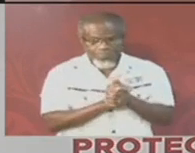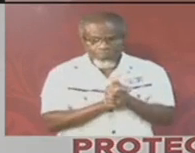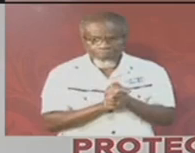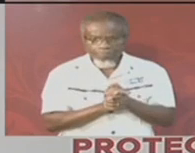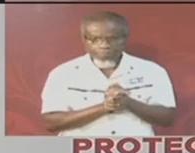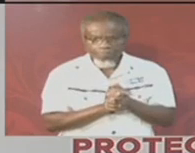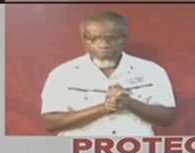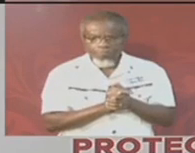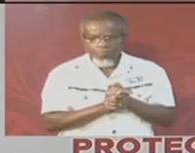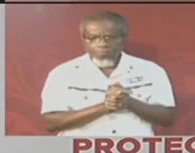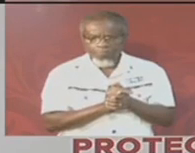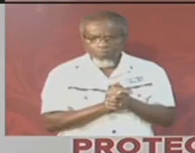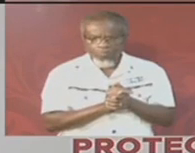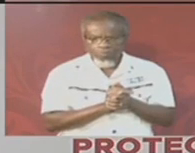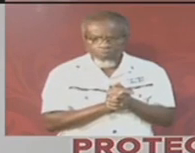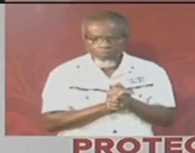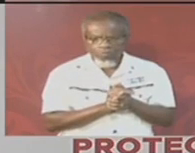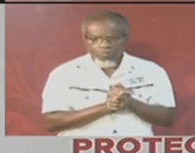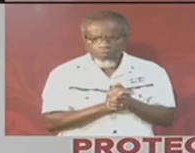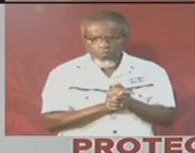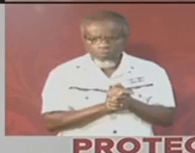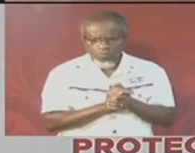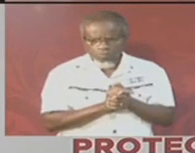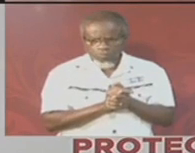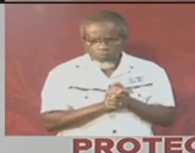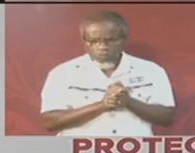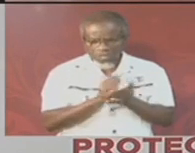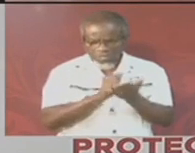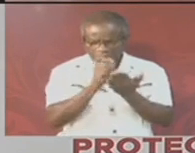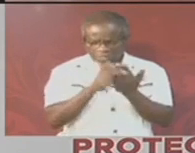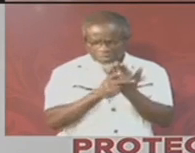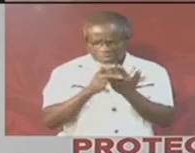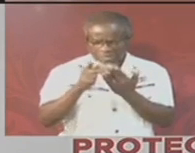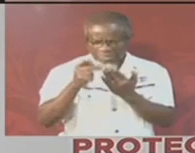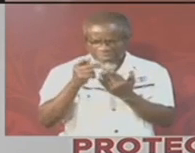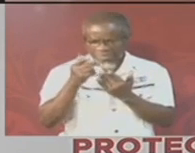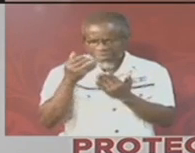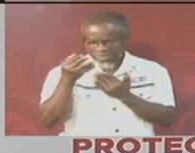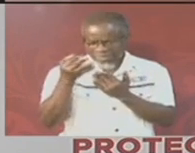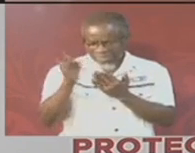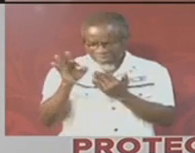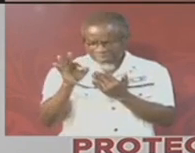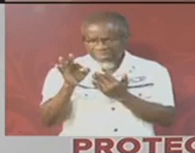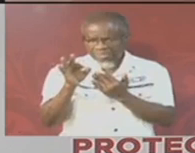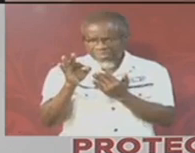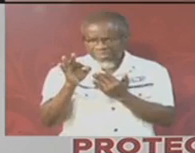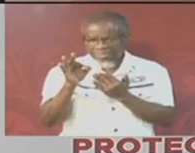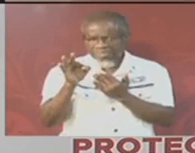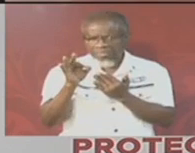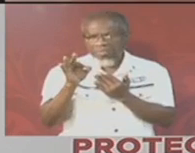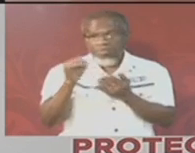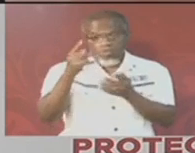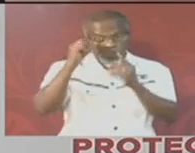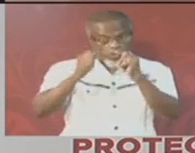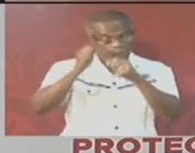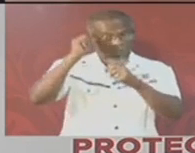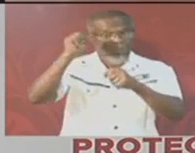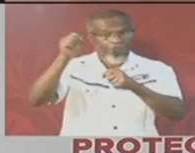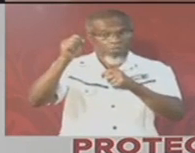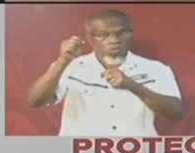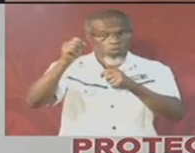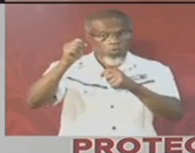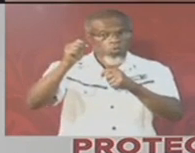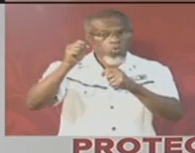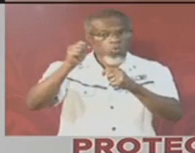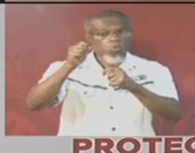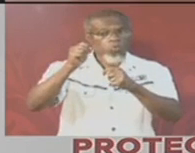Platform, as of April 19th, which is 2 days ago, Trinidad and Tobago's order